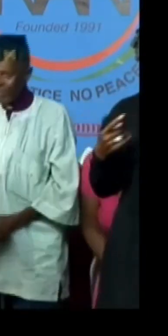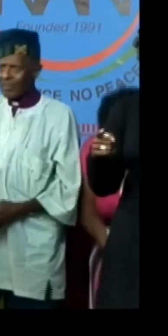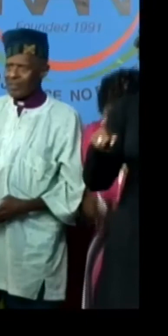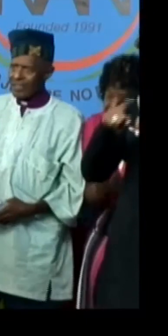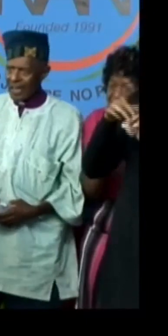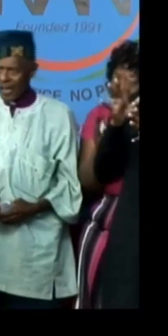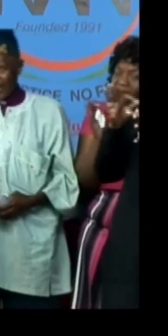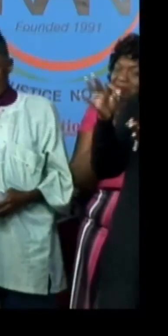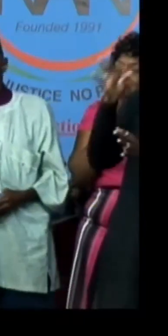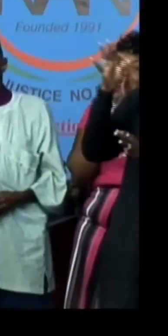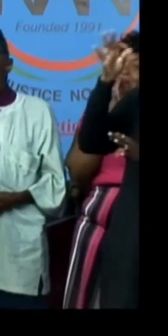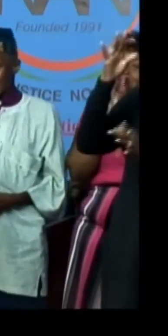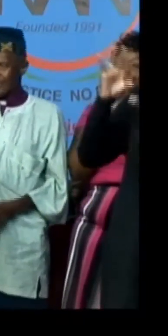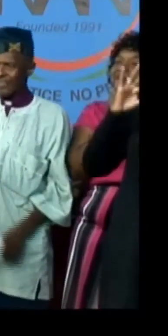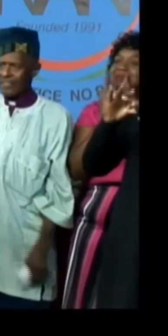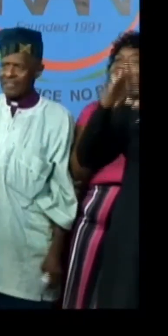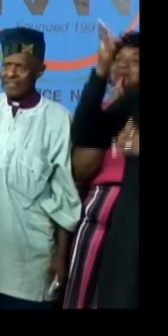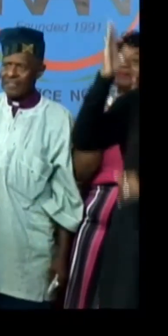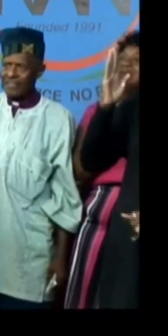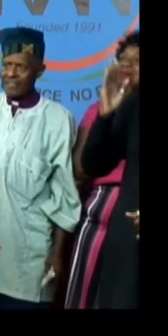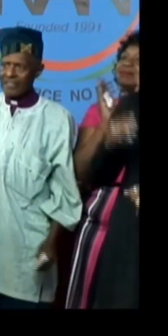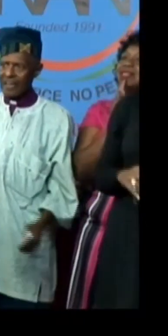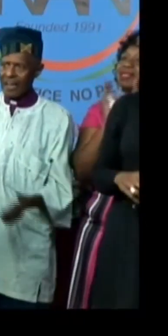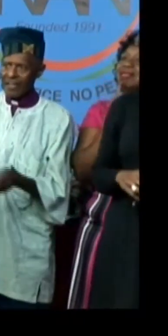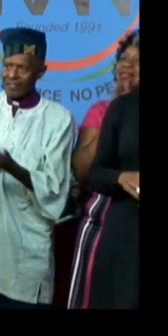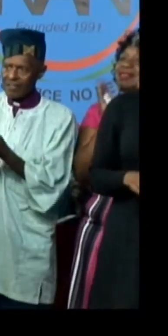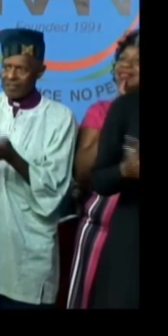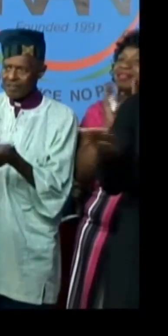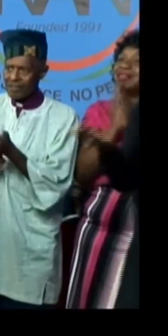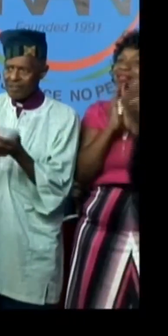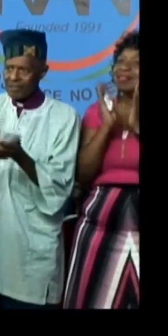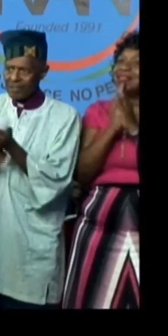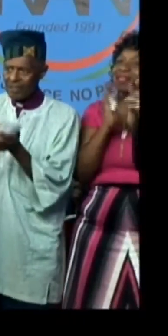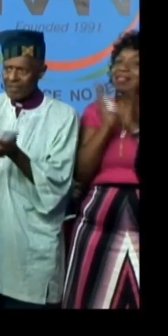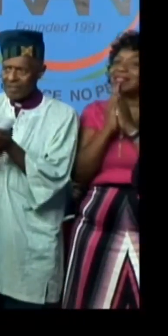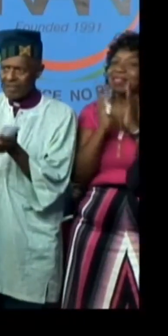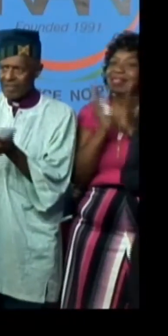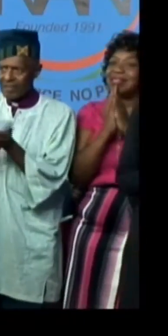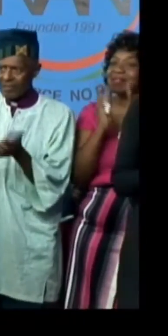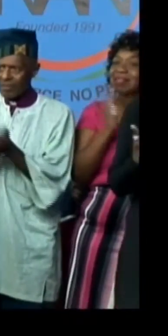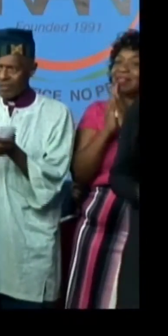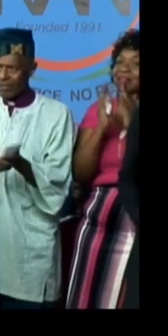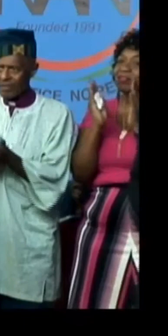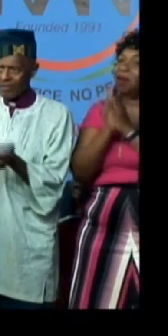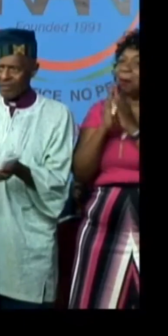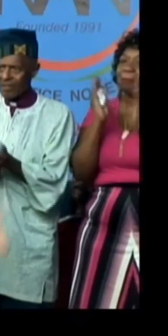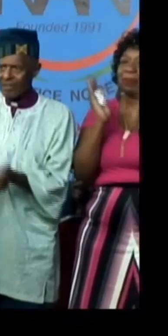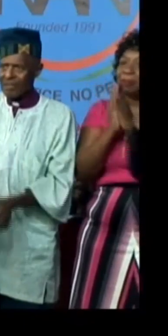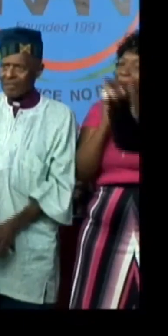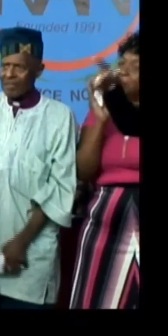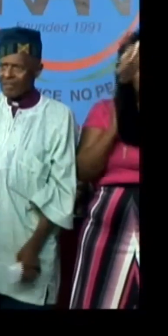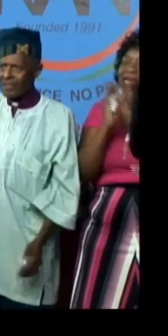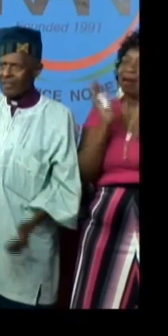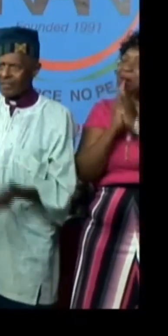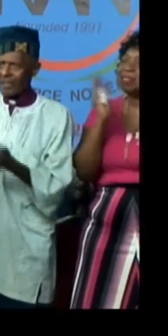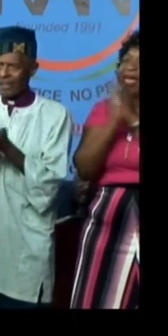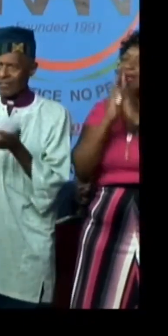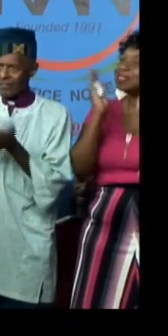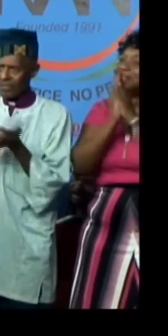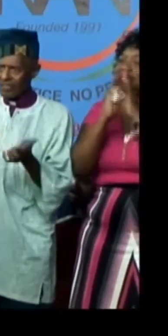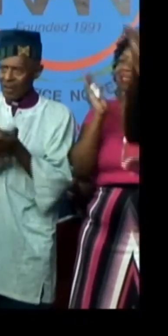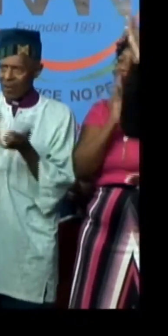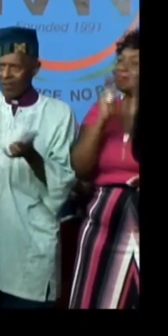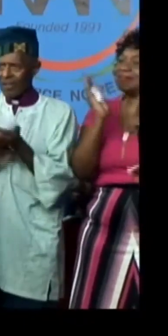stop you from laying me down. But you can't stop God from lifting me up.